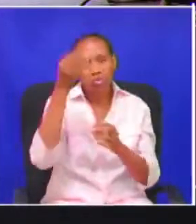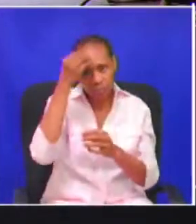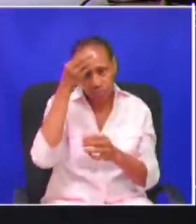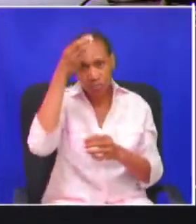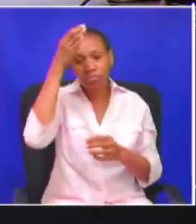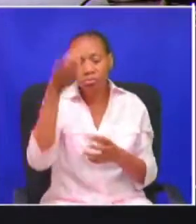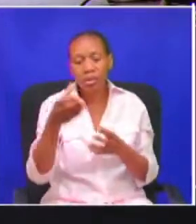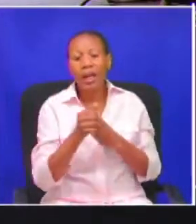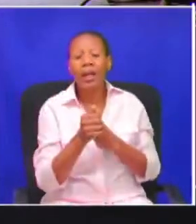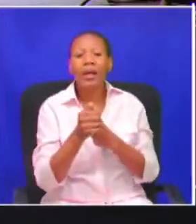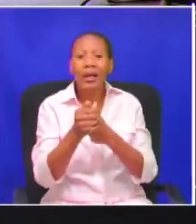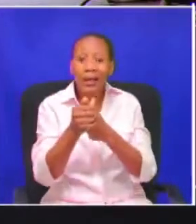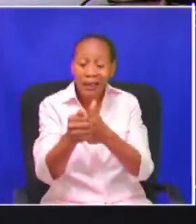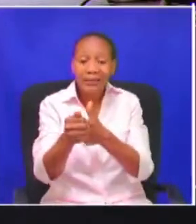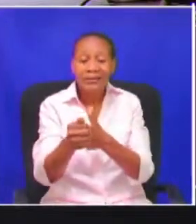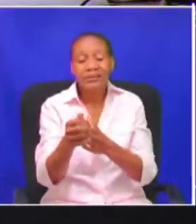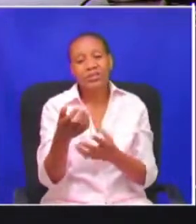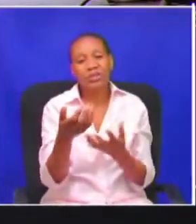intelligence-led and driven